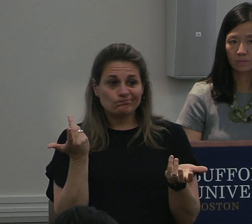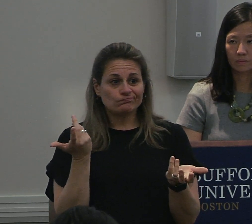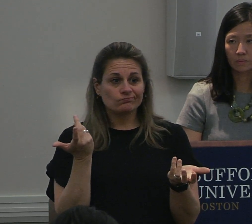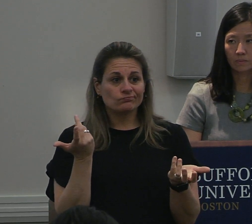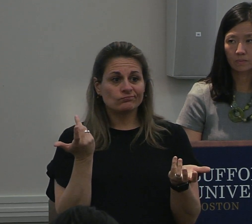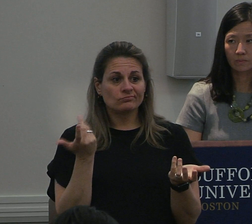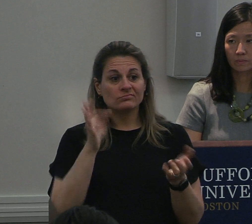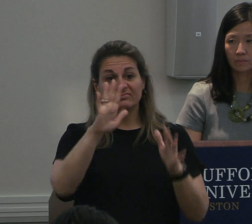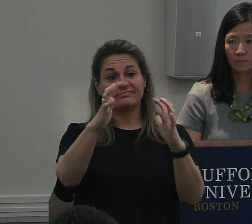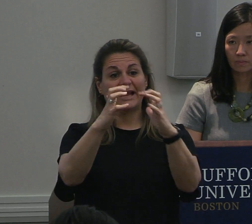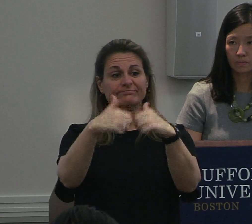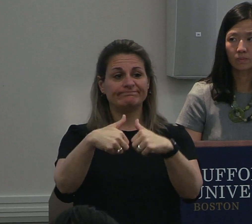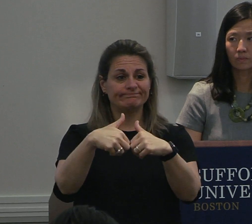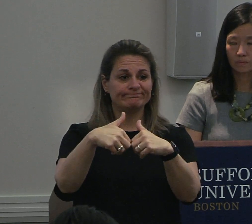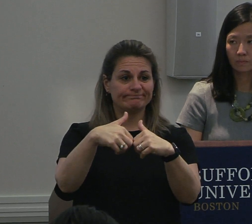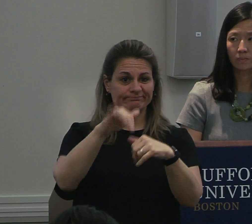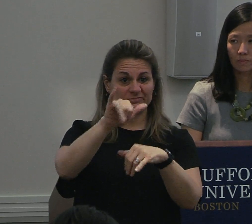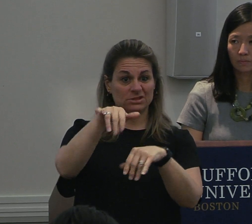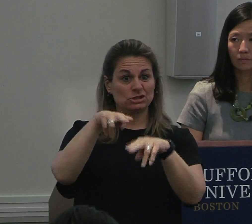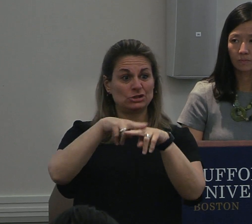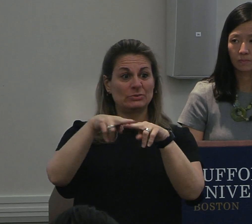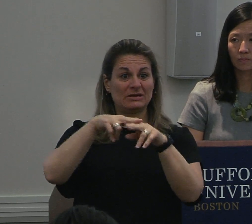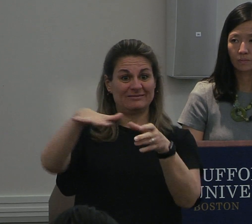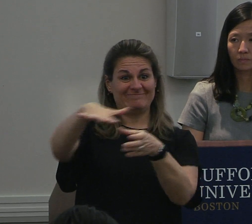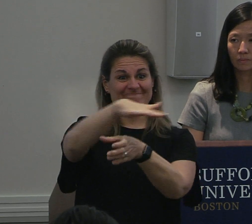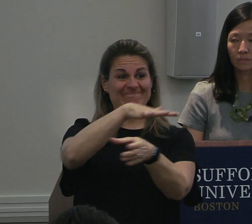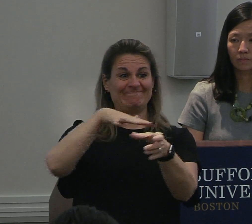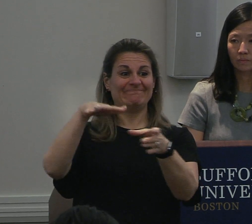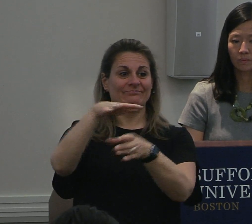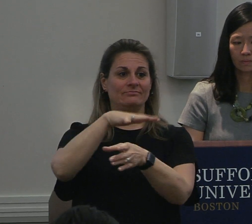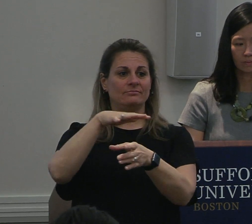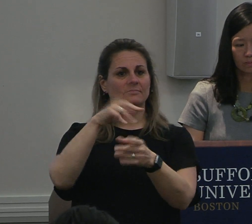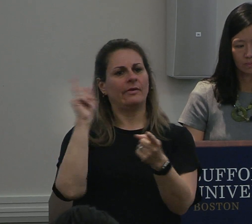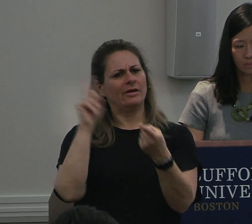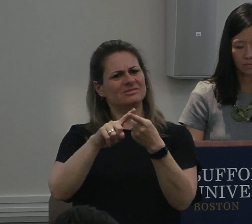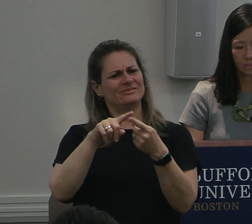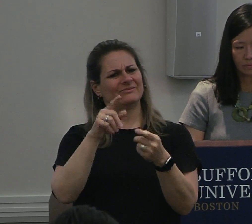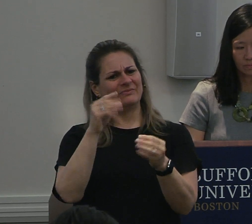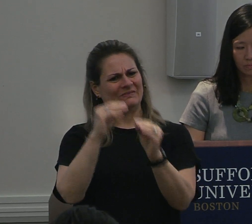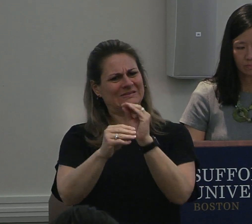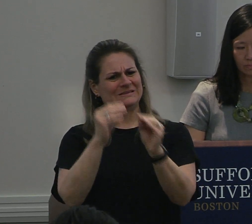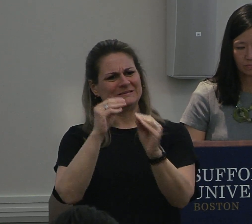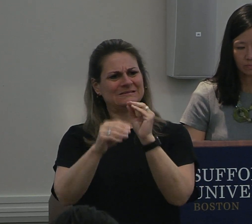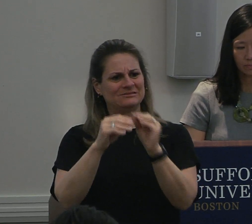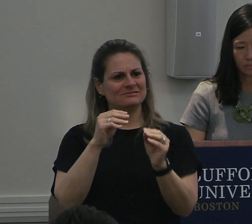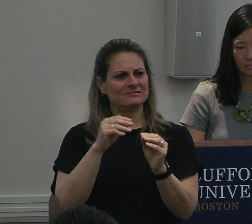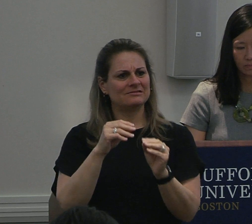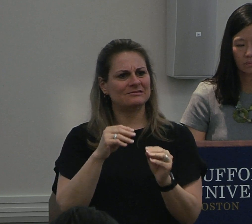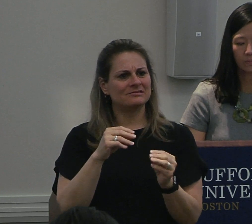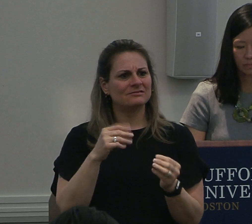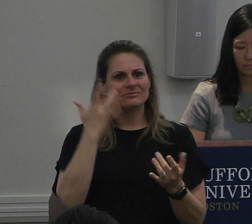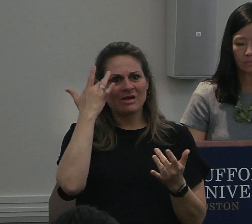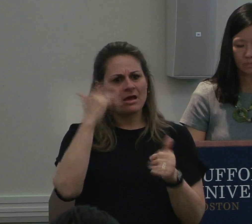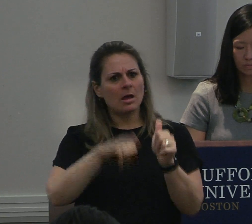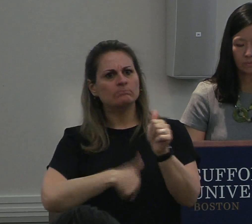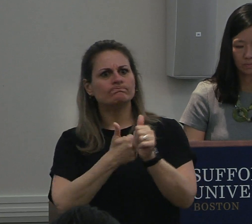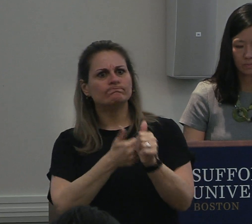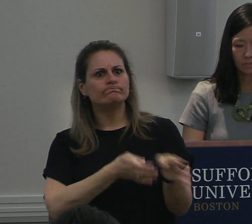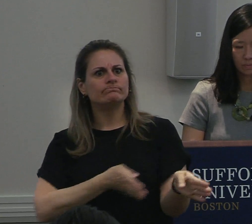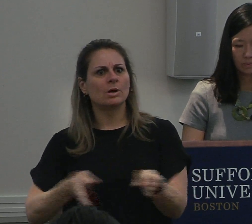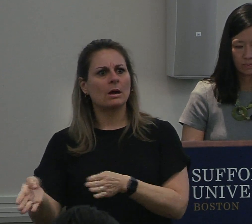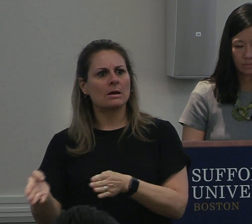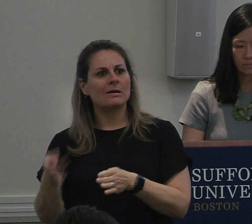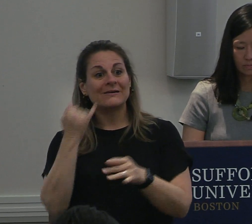station down, or we should address it. But it appears to me that there is no plan in action to